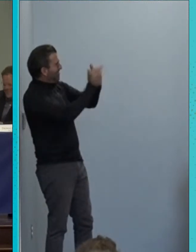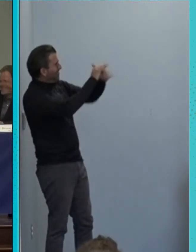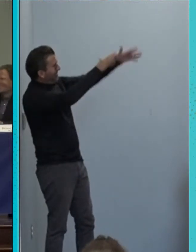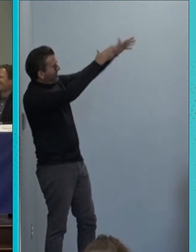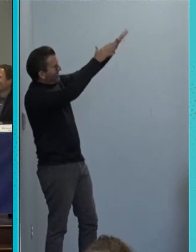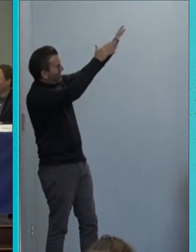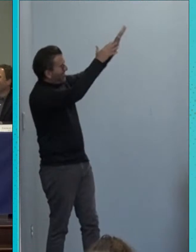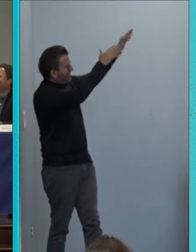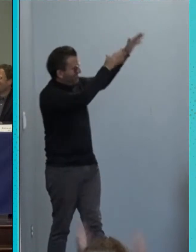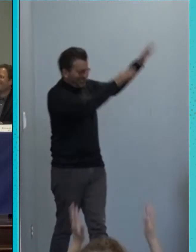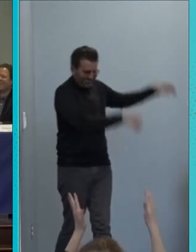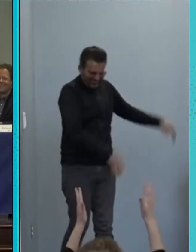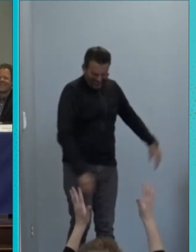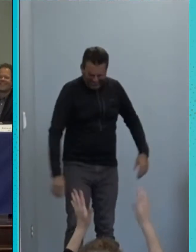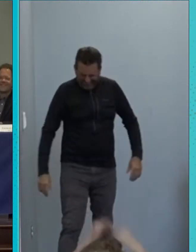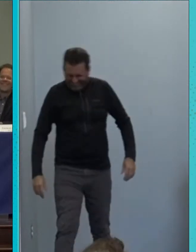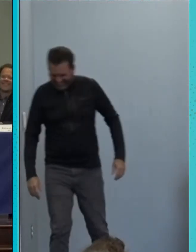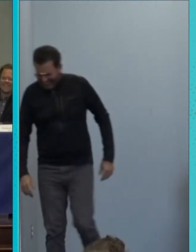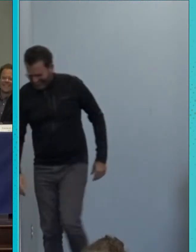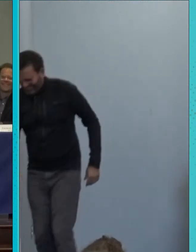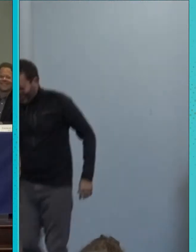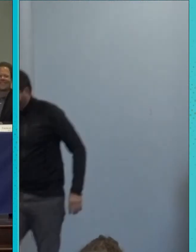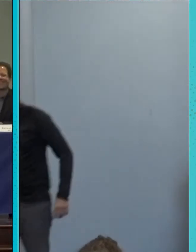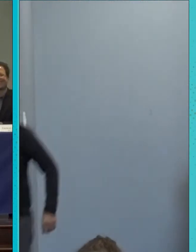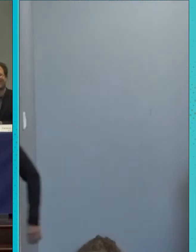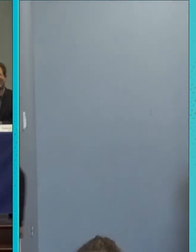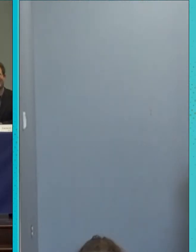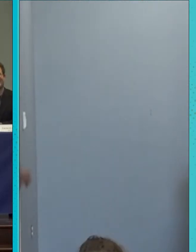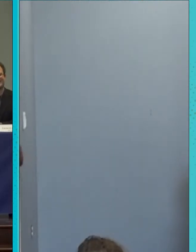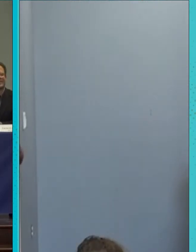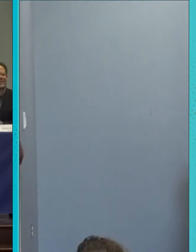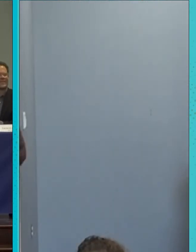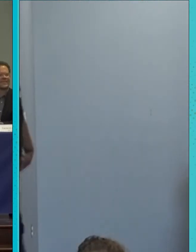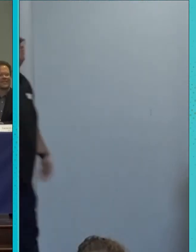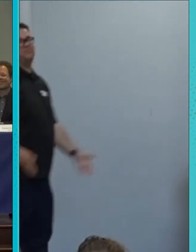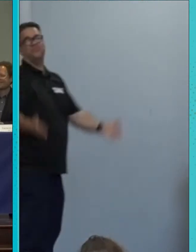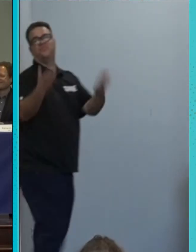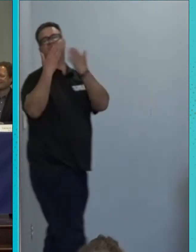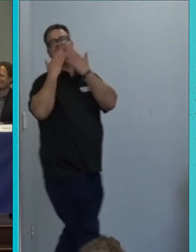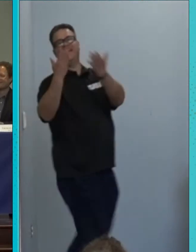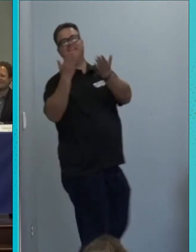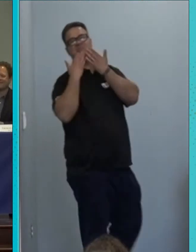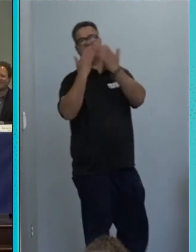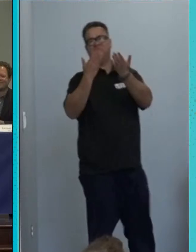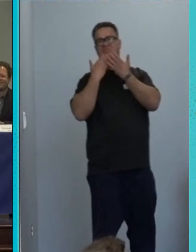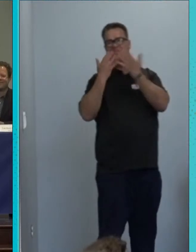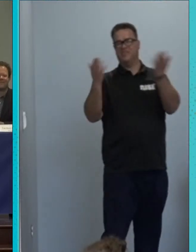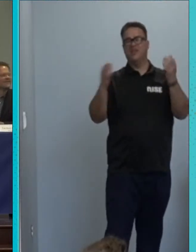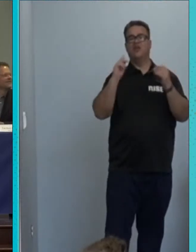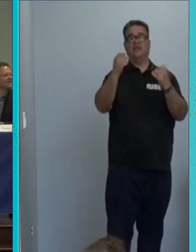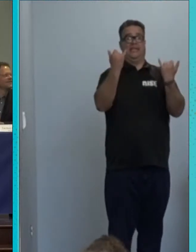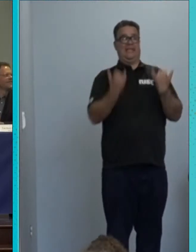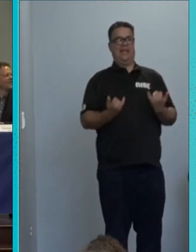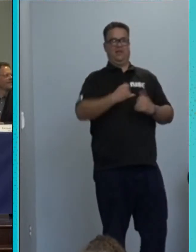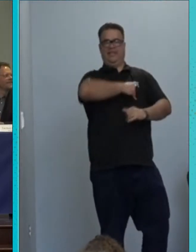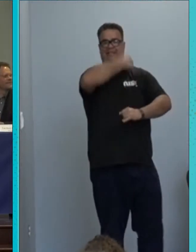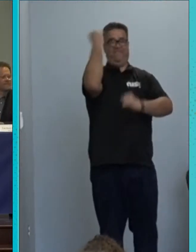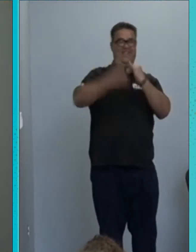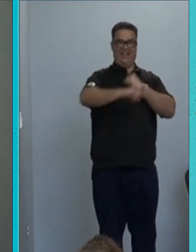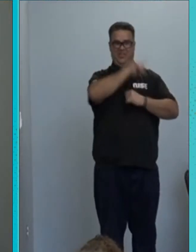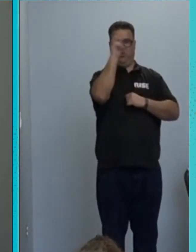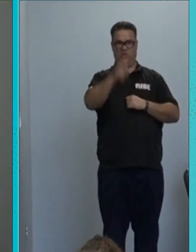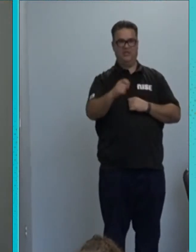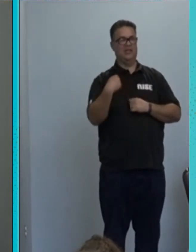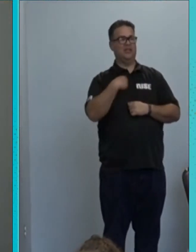All right, we have a deal. Congratulations. Thank you so very much. Okay, so the final question, I think